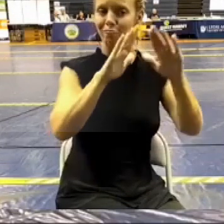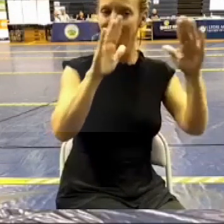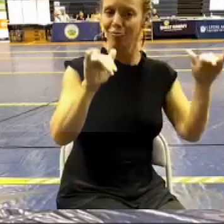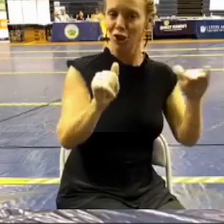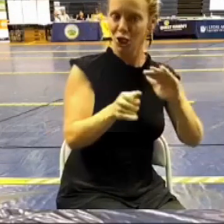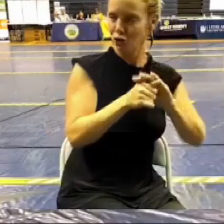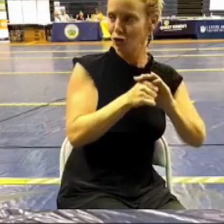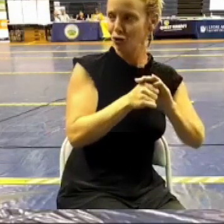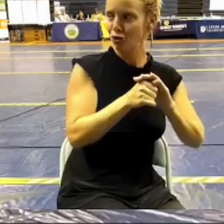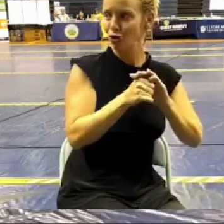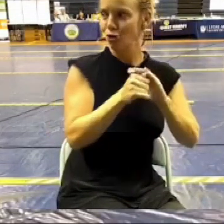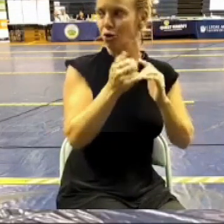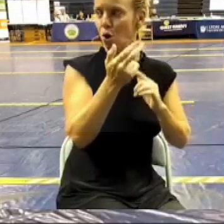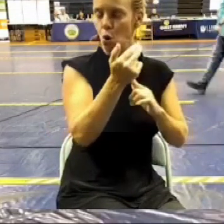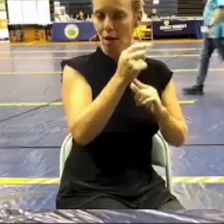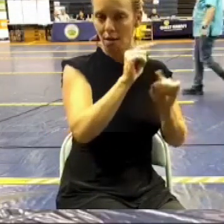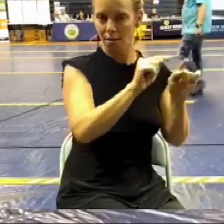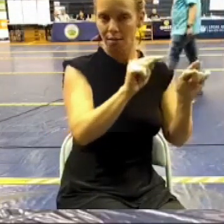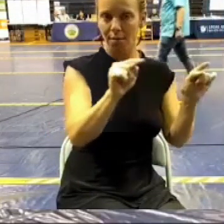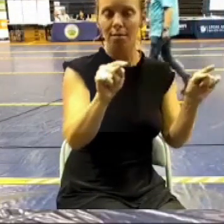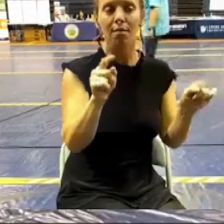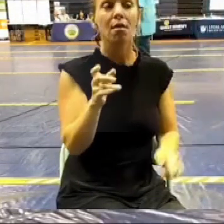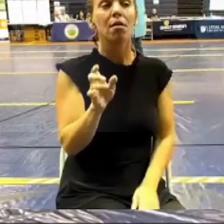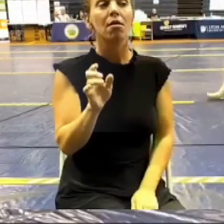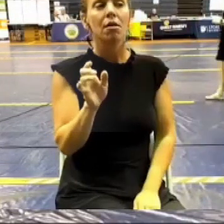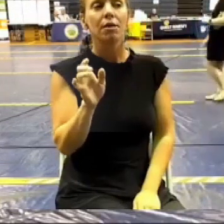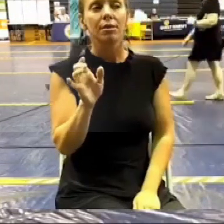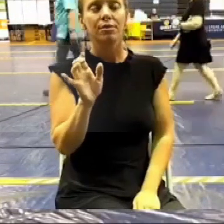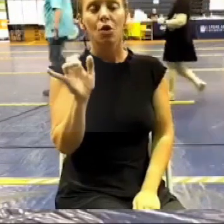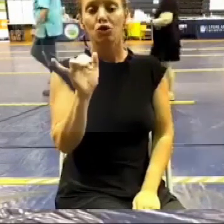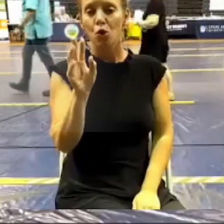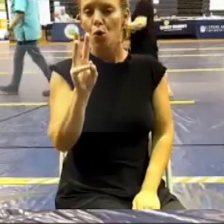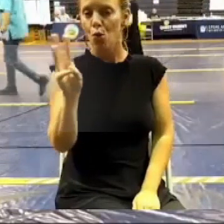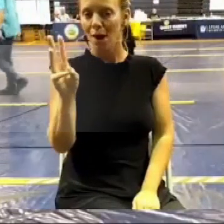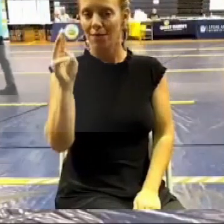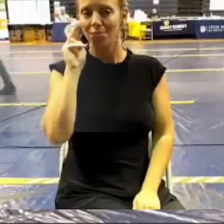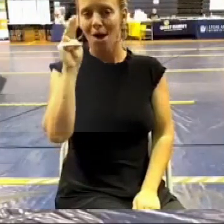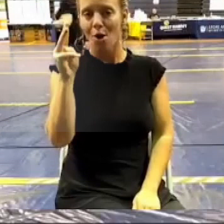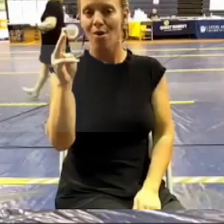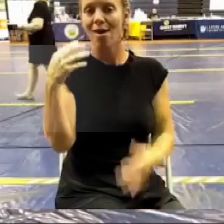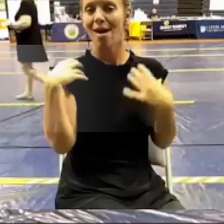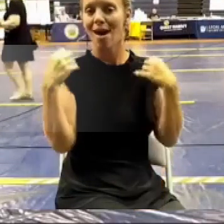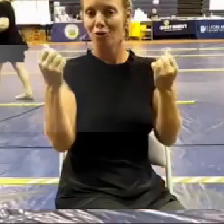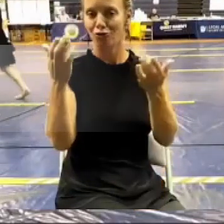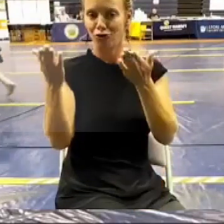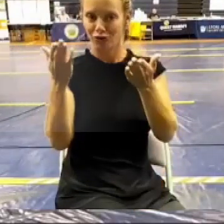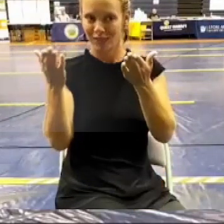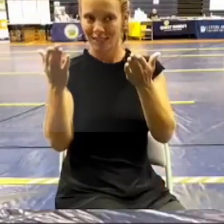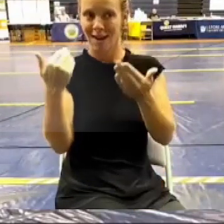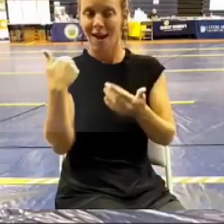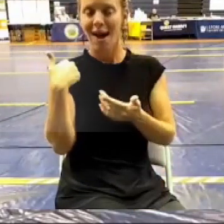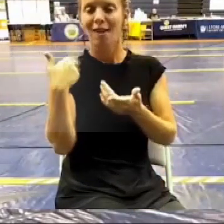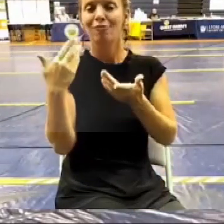being held right down the road over here where the ambulance is at the West Maui Health Services. I recommend people